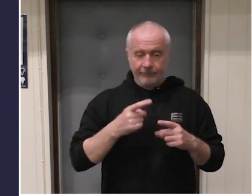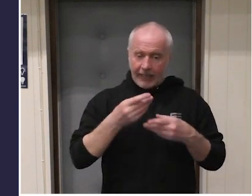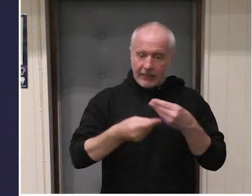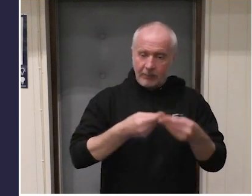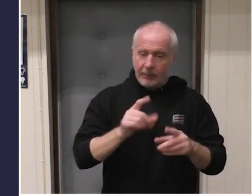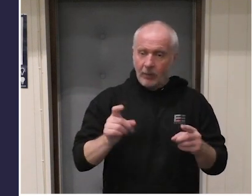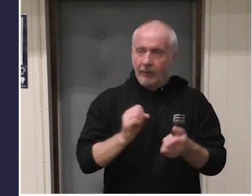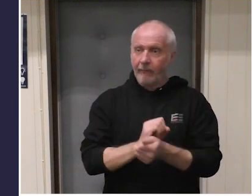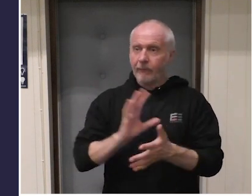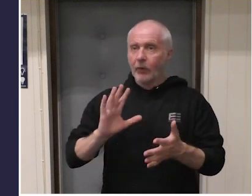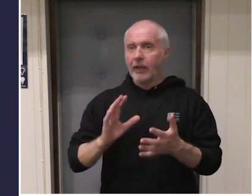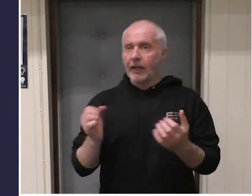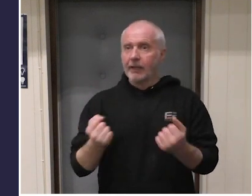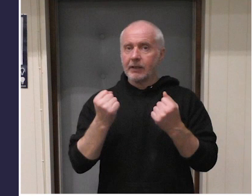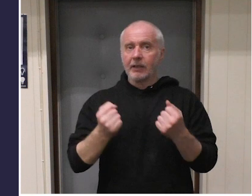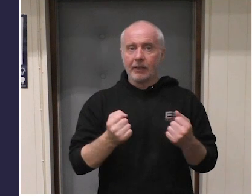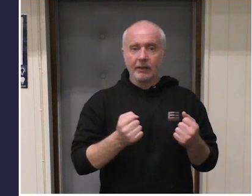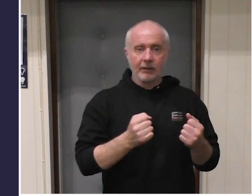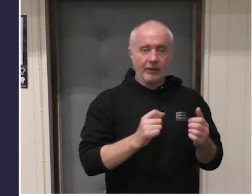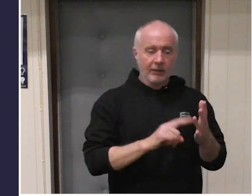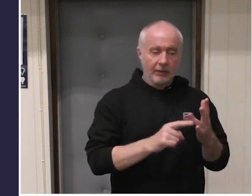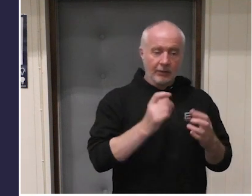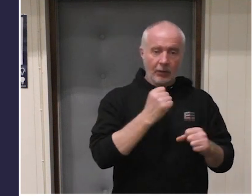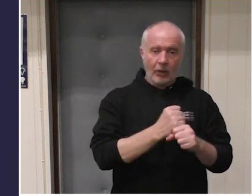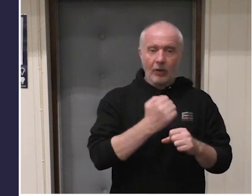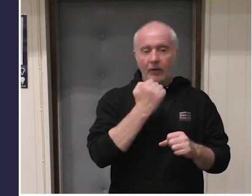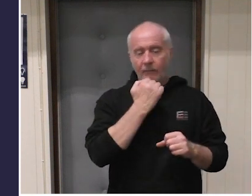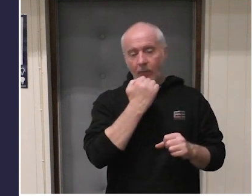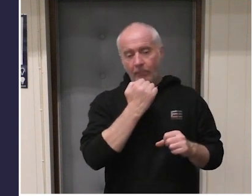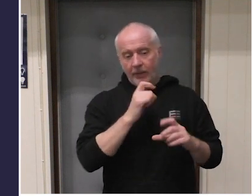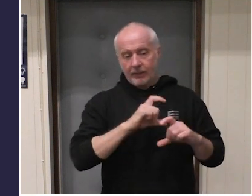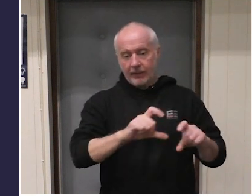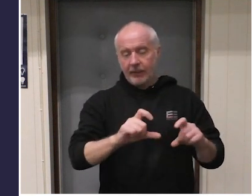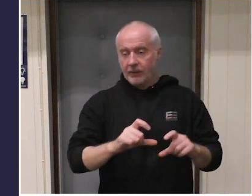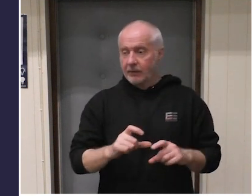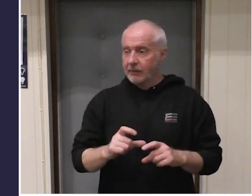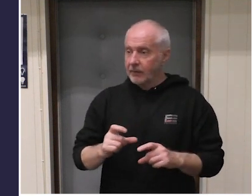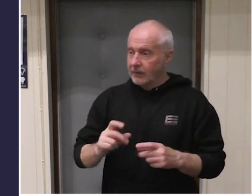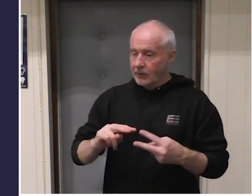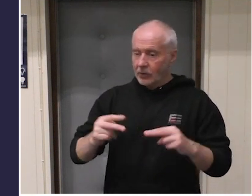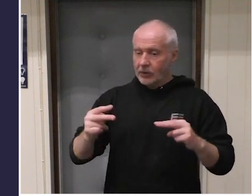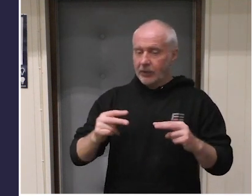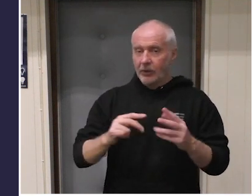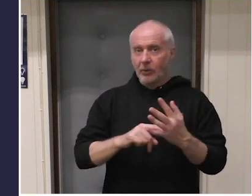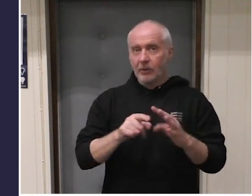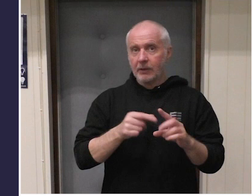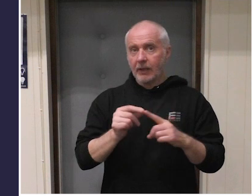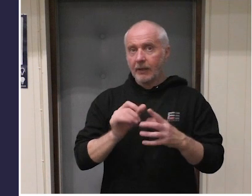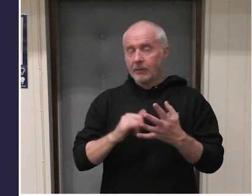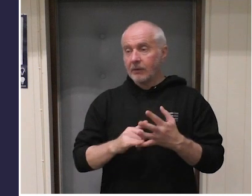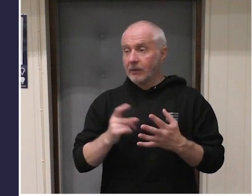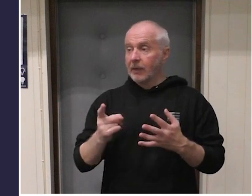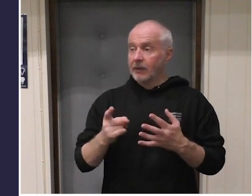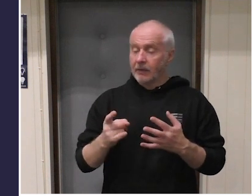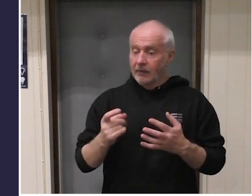which is just a log of the number of states that give us a given genotype. And we can define something called a free fitness. And actually evolution